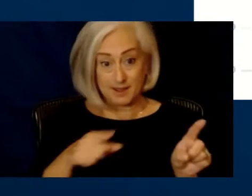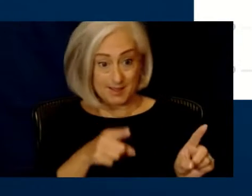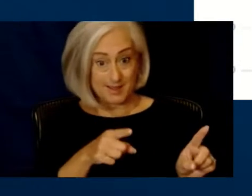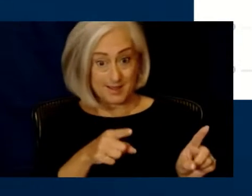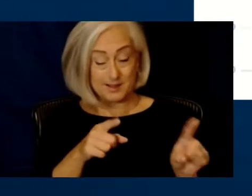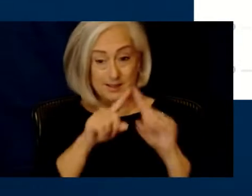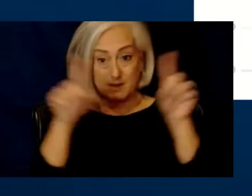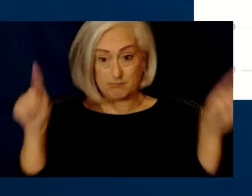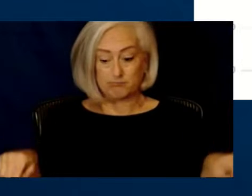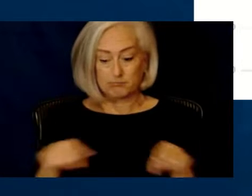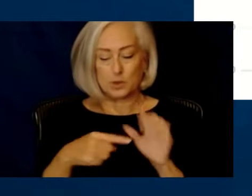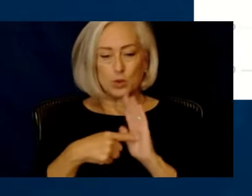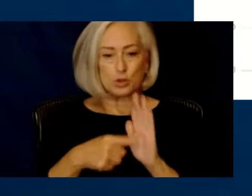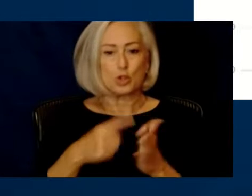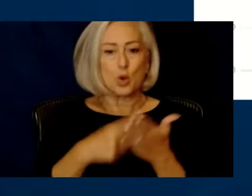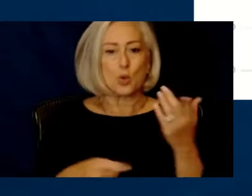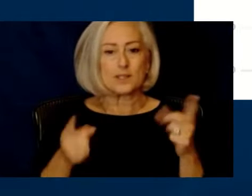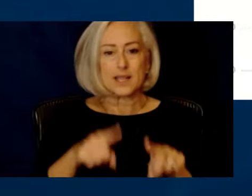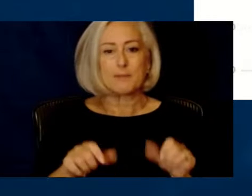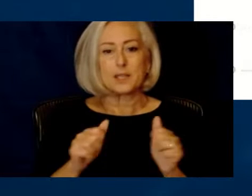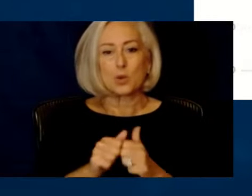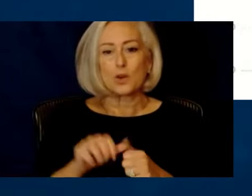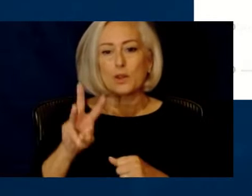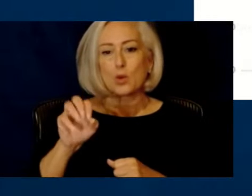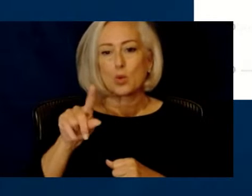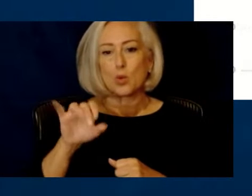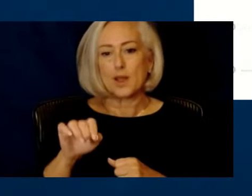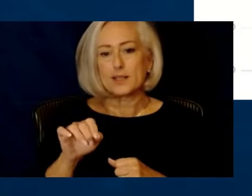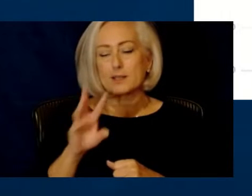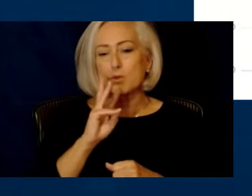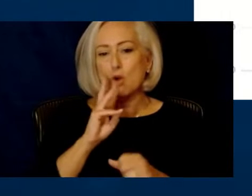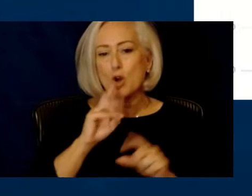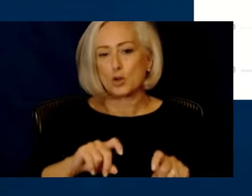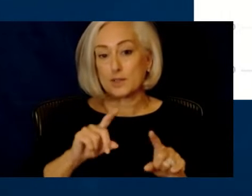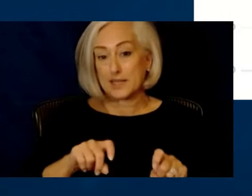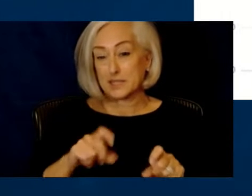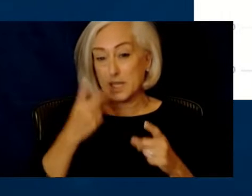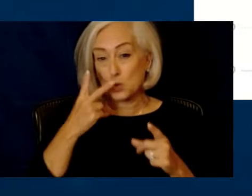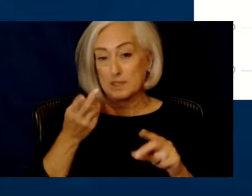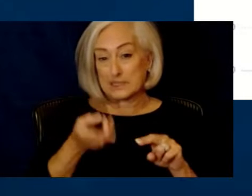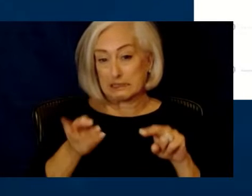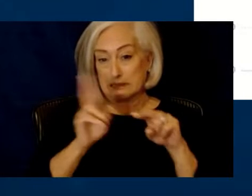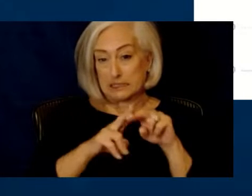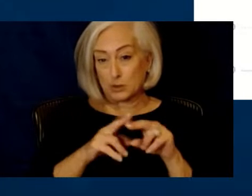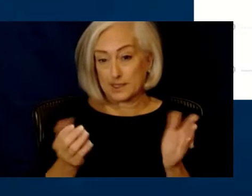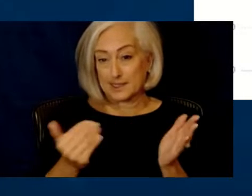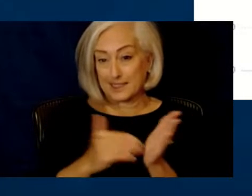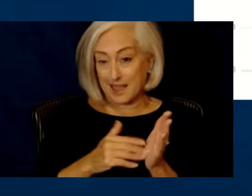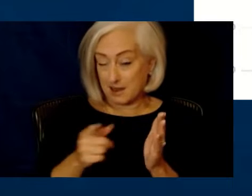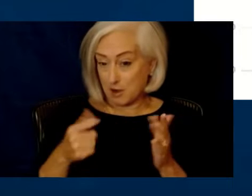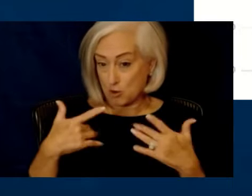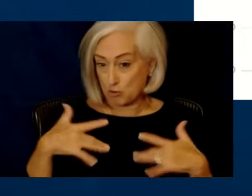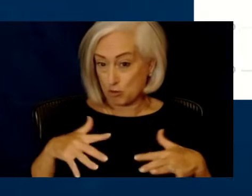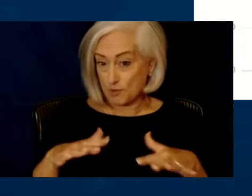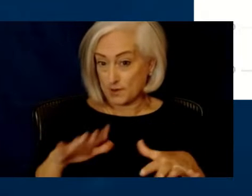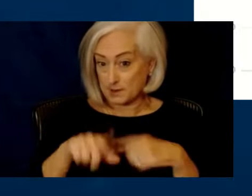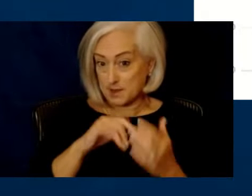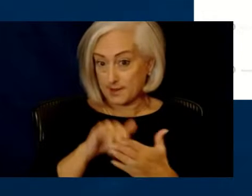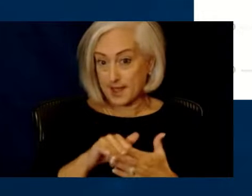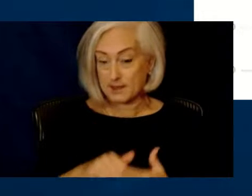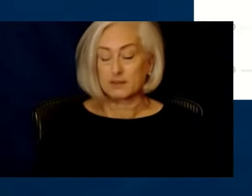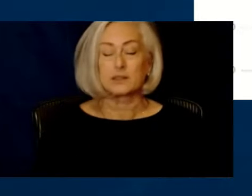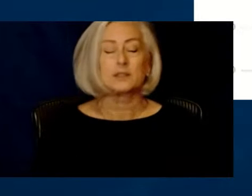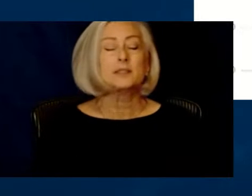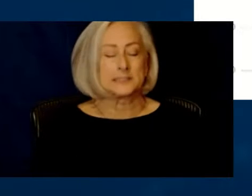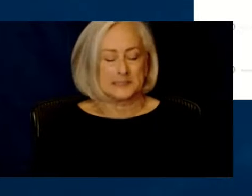testing, because it's kind of back on the rise. Does that make you nervous? Well, Absolutely, and